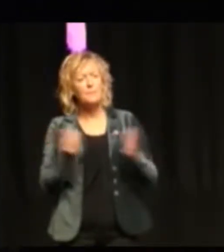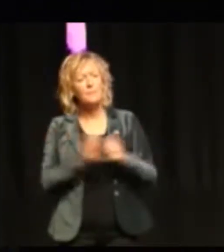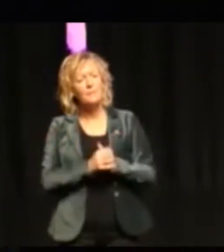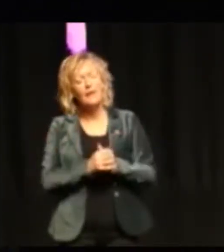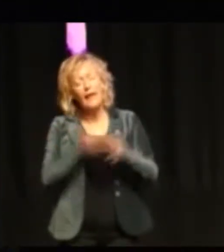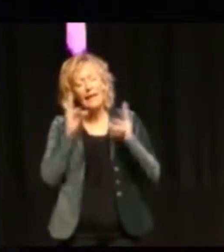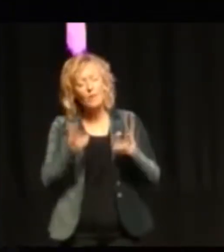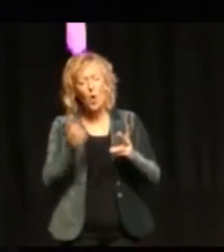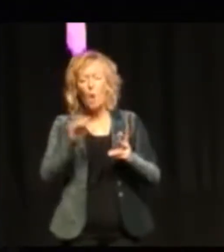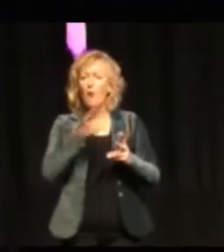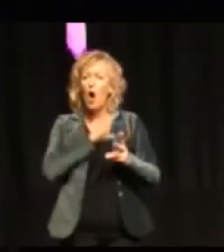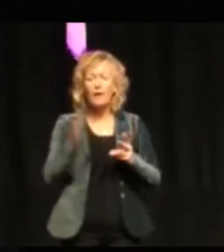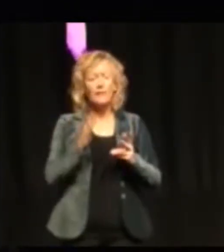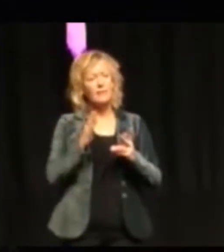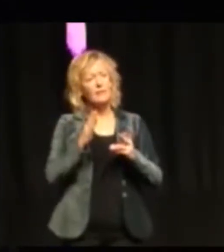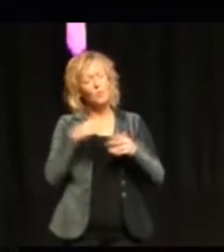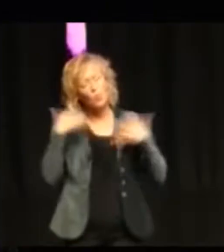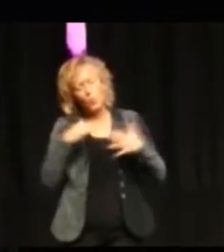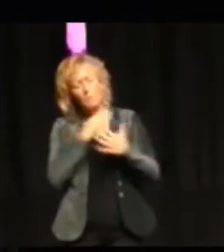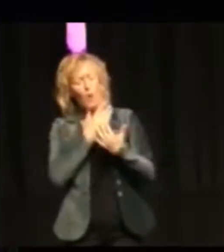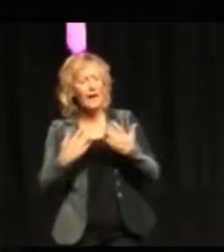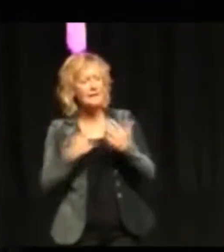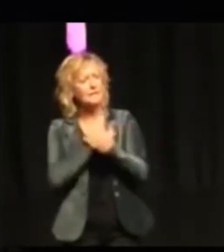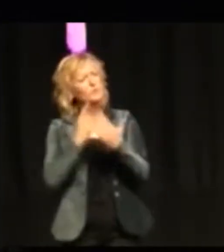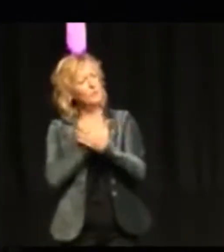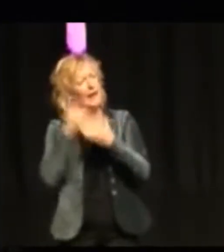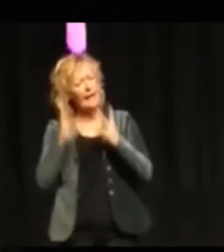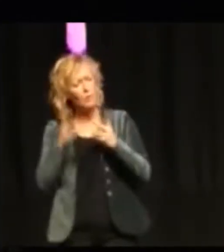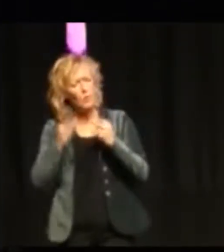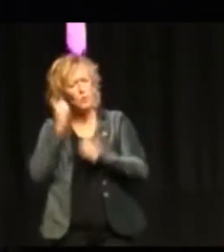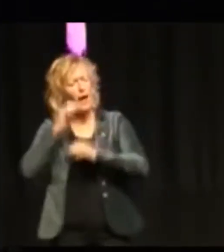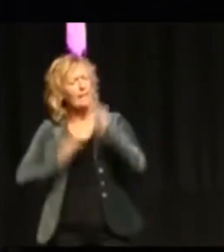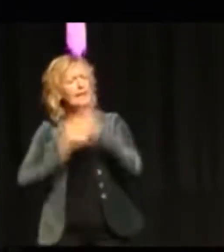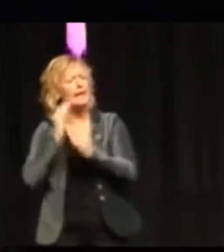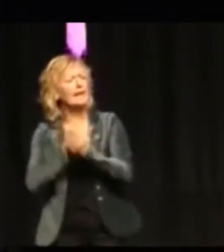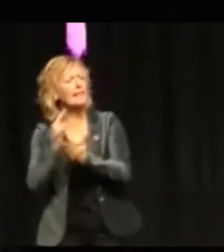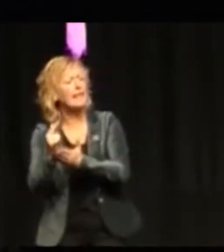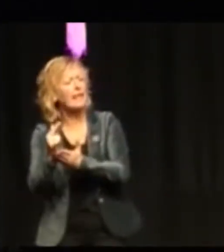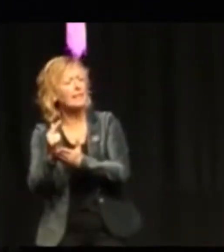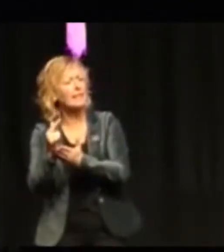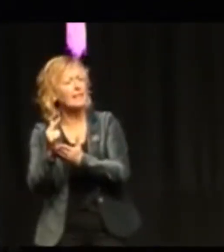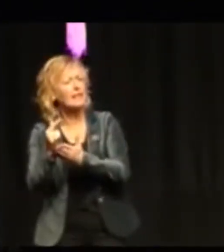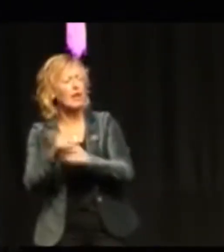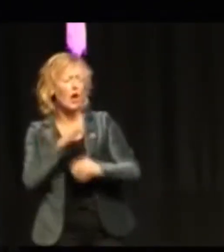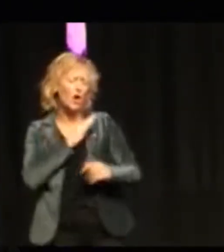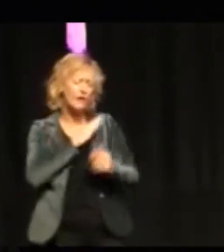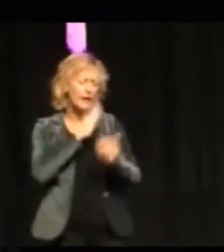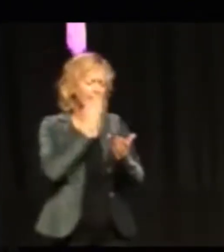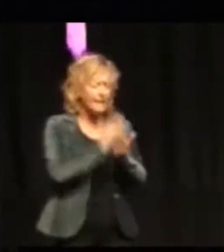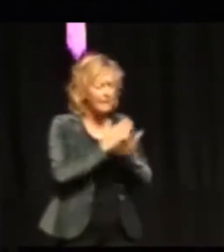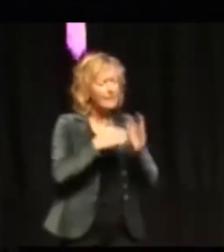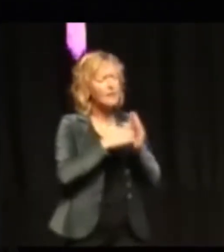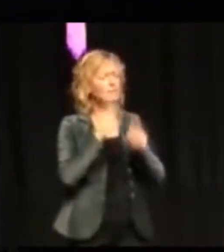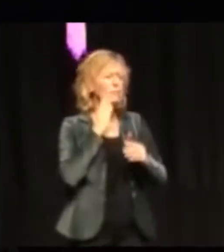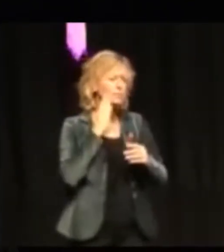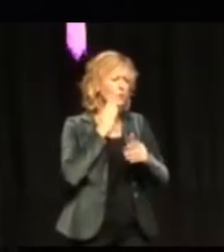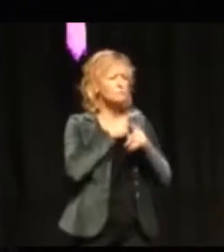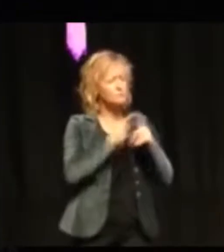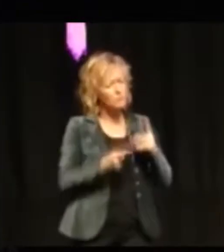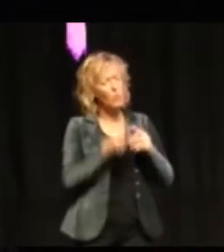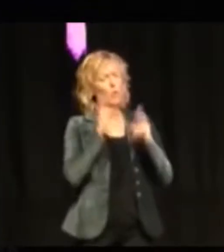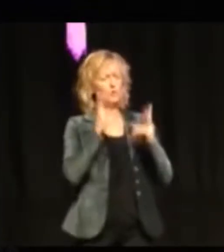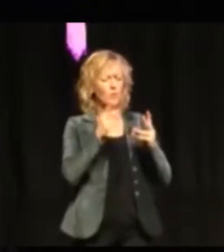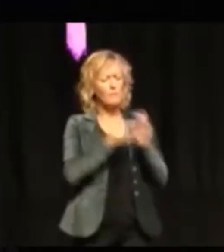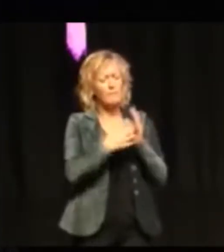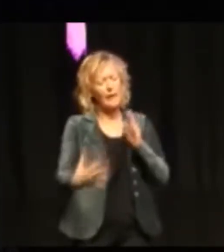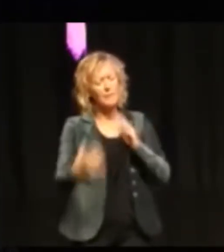even if you don't have a lot of resources, and even if, yes, food, health, housing, and so on requires lots of policy debates,